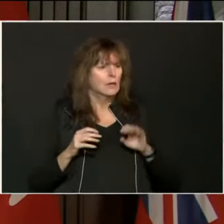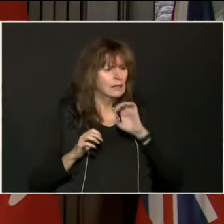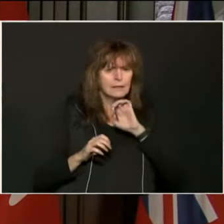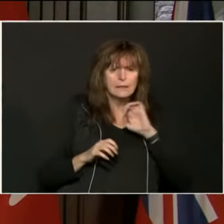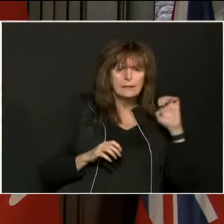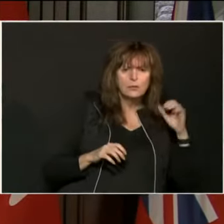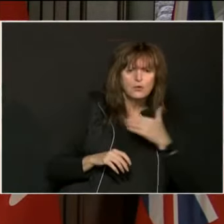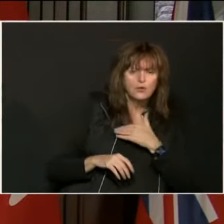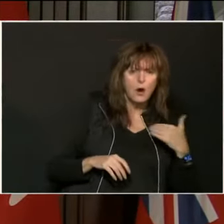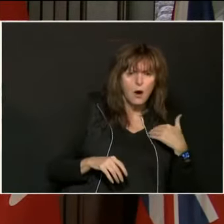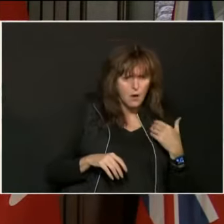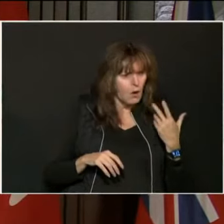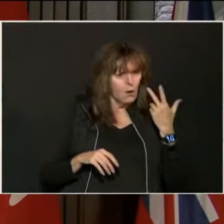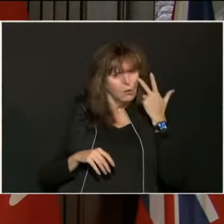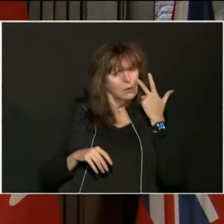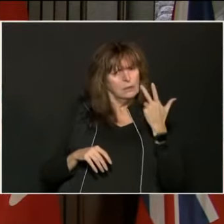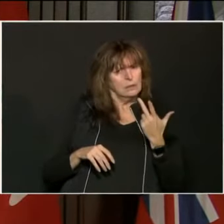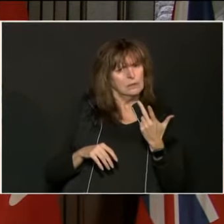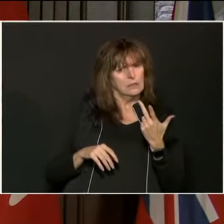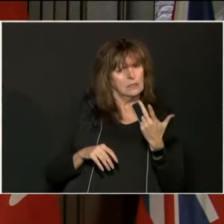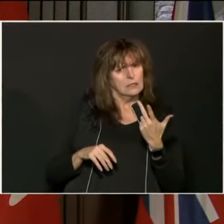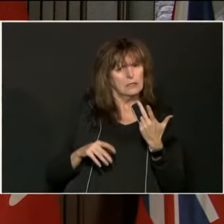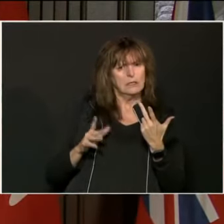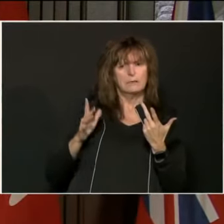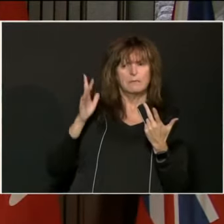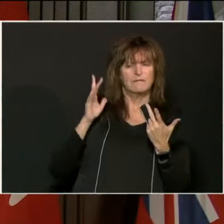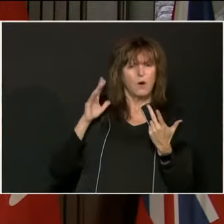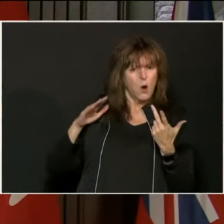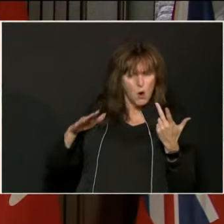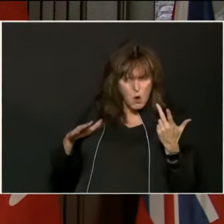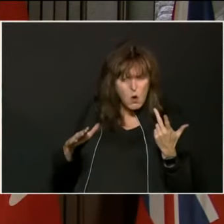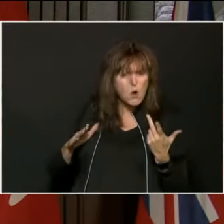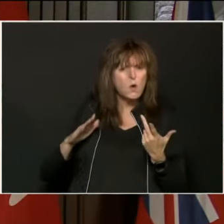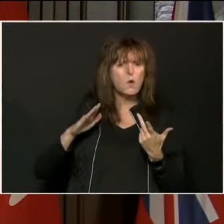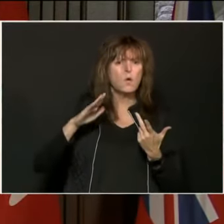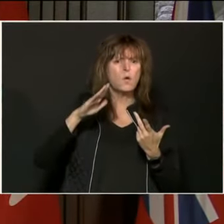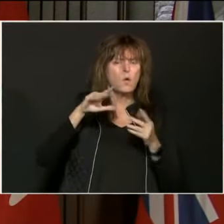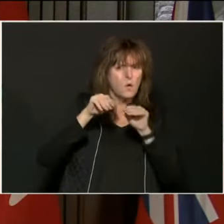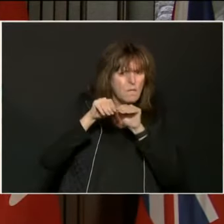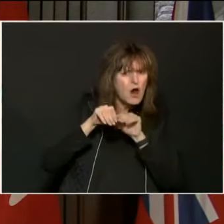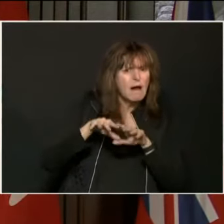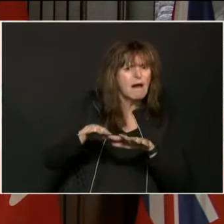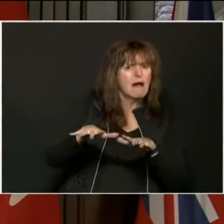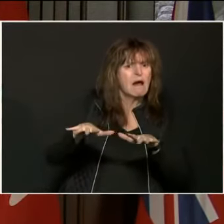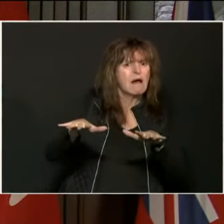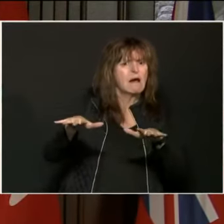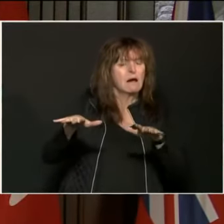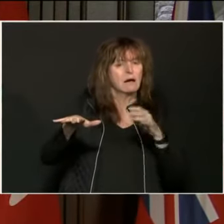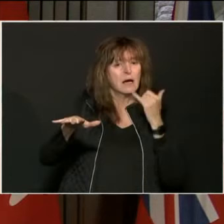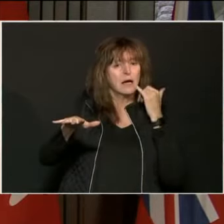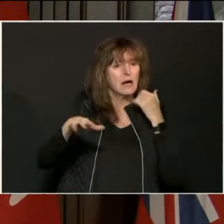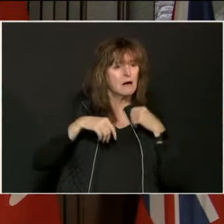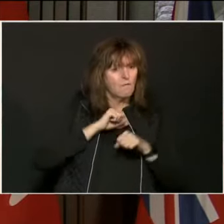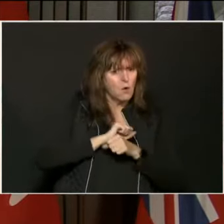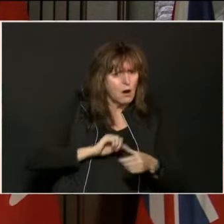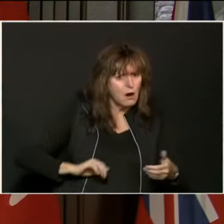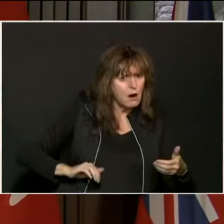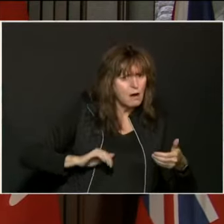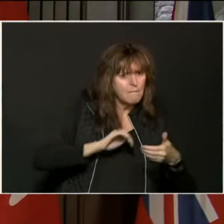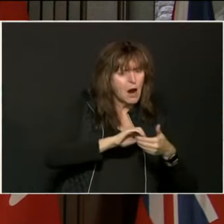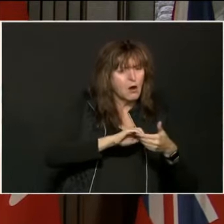dramatic decline in the actual rate of infection following that type of partnership and tailoring the interventions to those